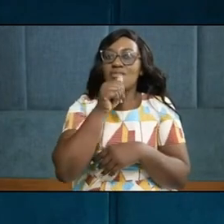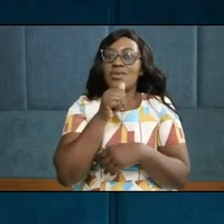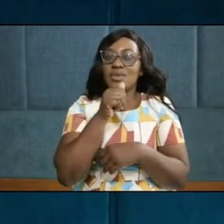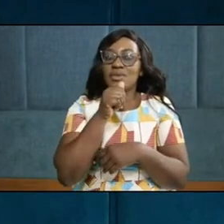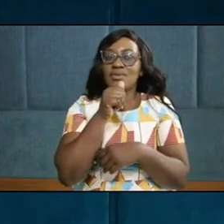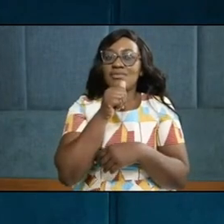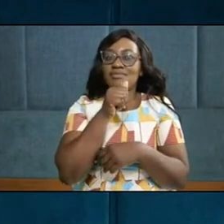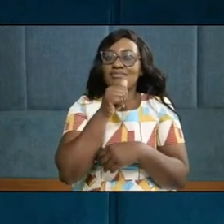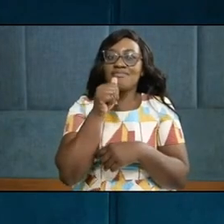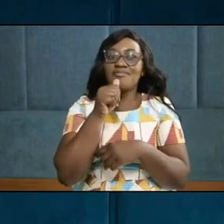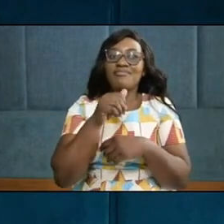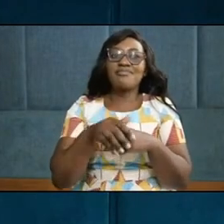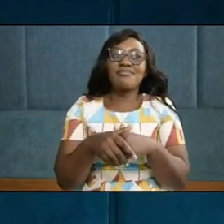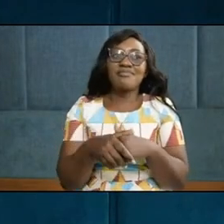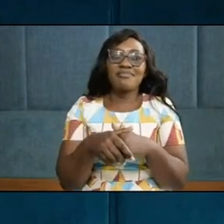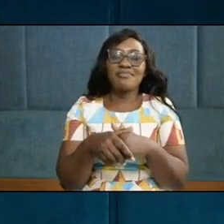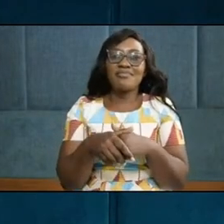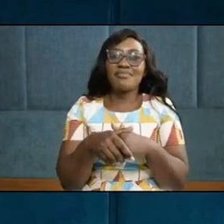on. Paul,